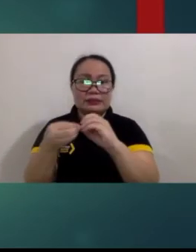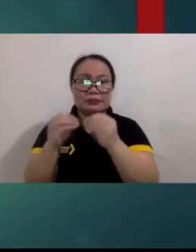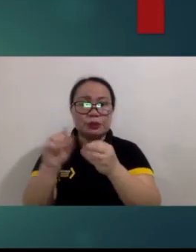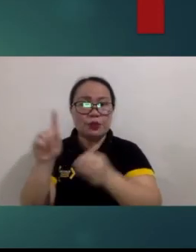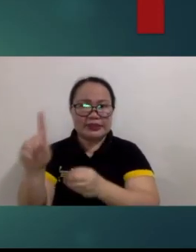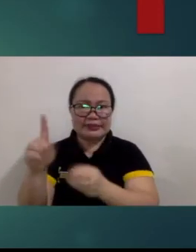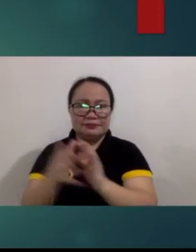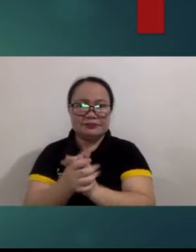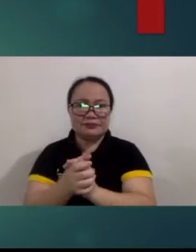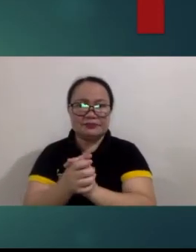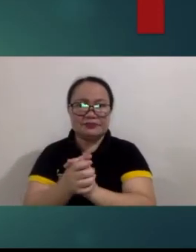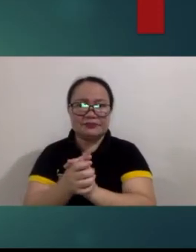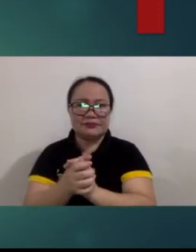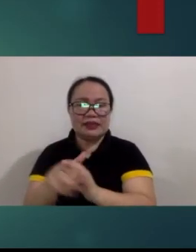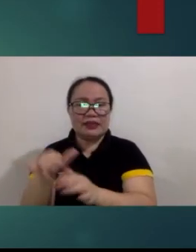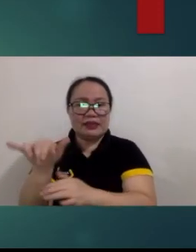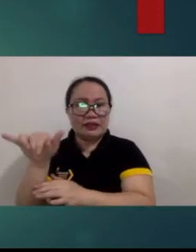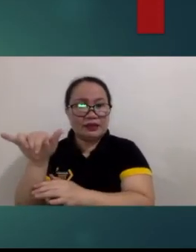Number 1,